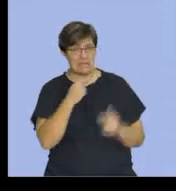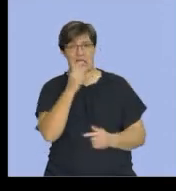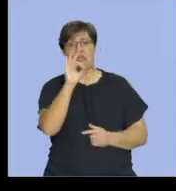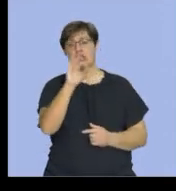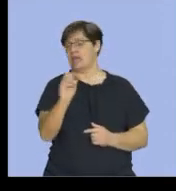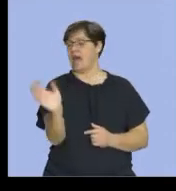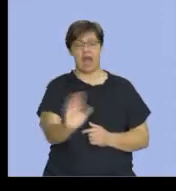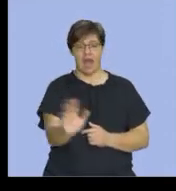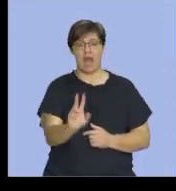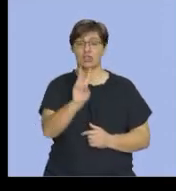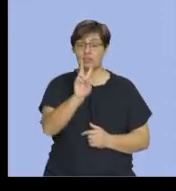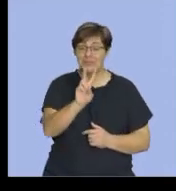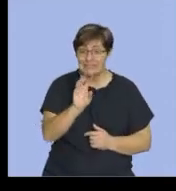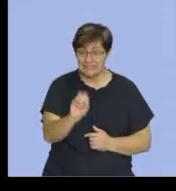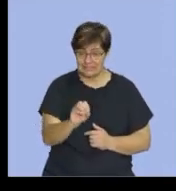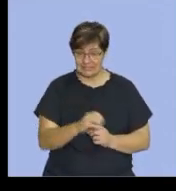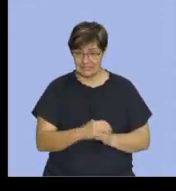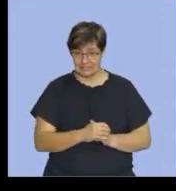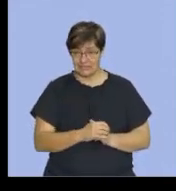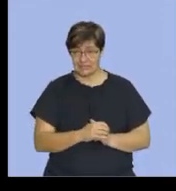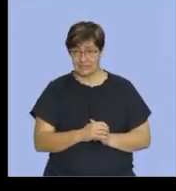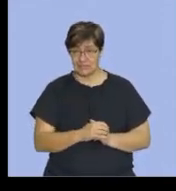okay? We have